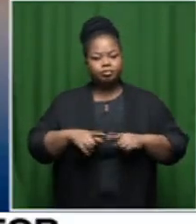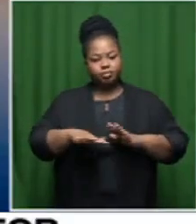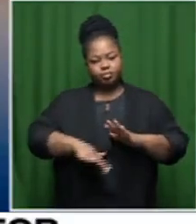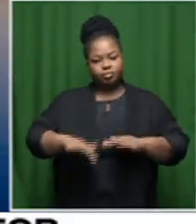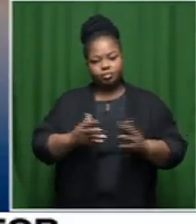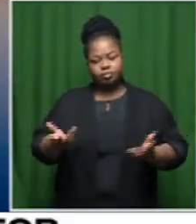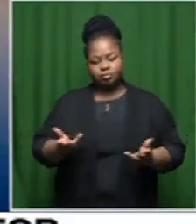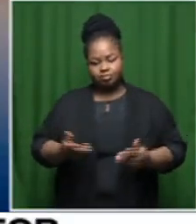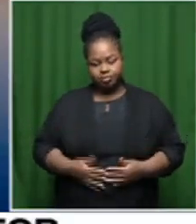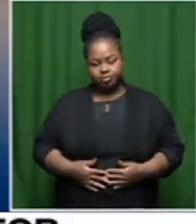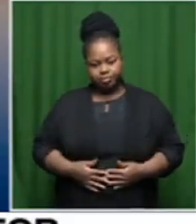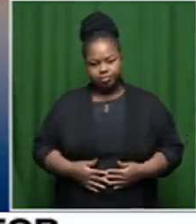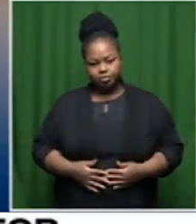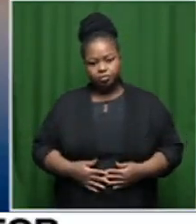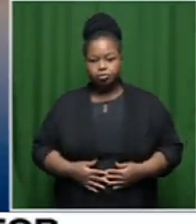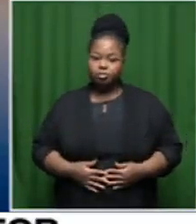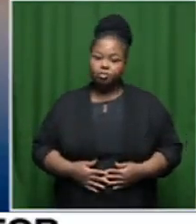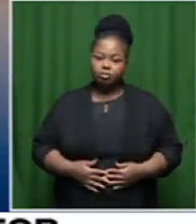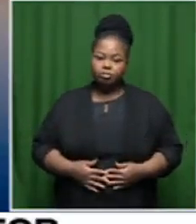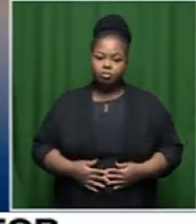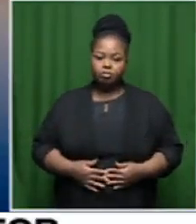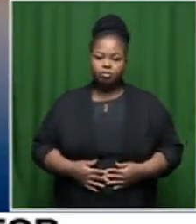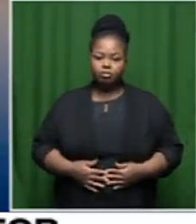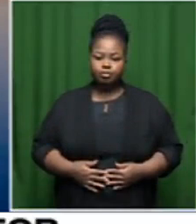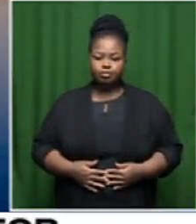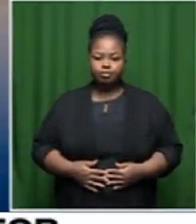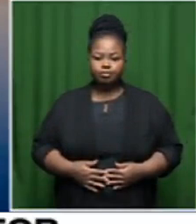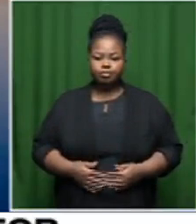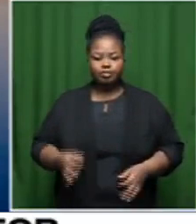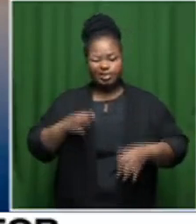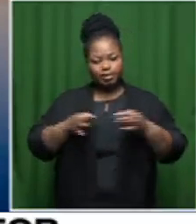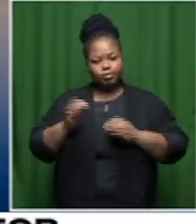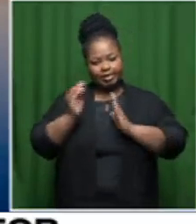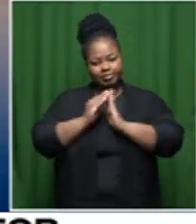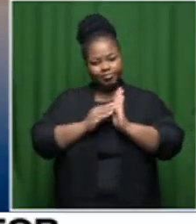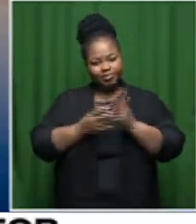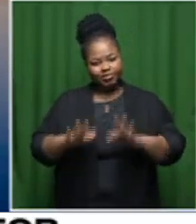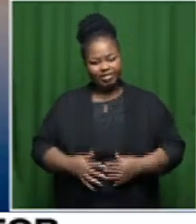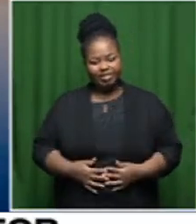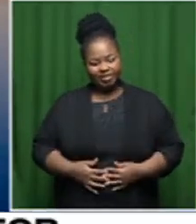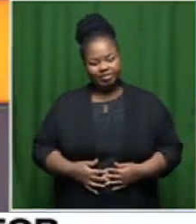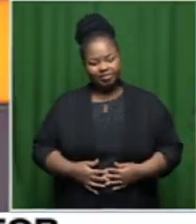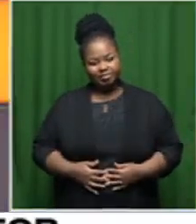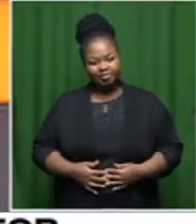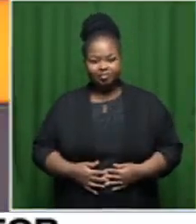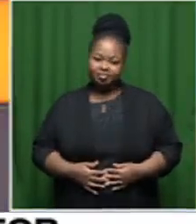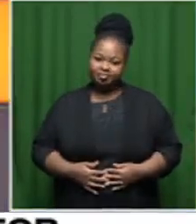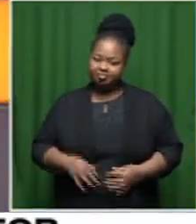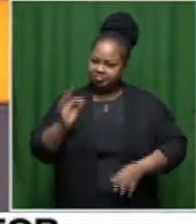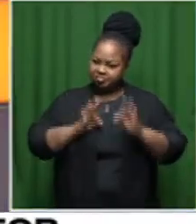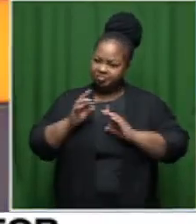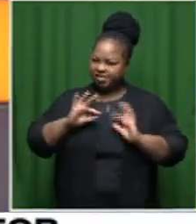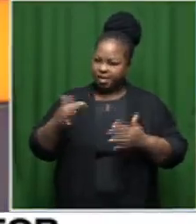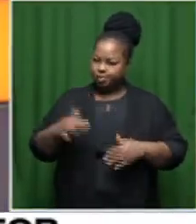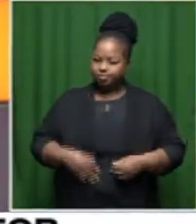location of the artist and obviously like other things, which I broke down. It's of course, Yeah, John, can you give us a hint of some